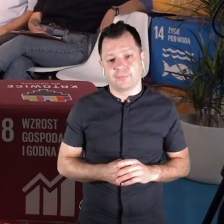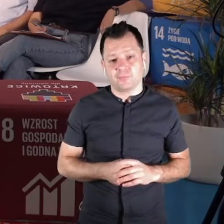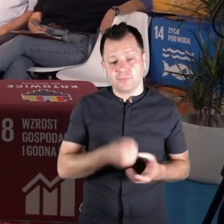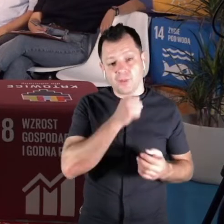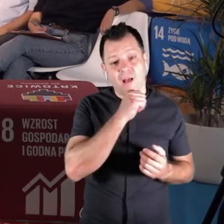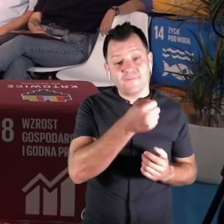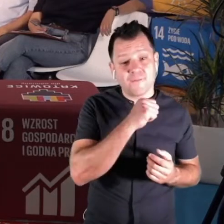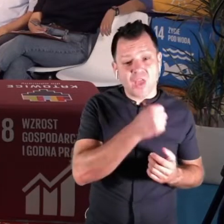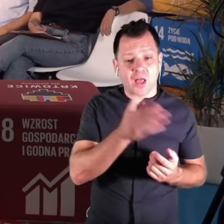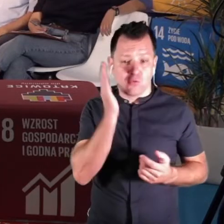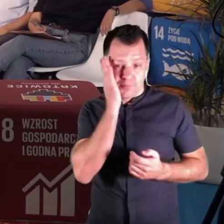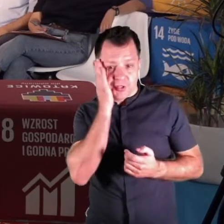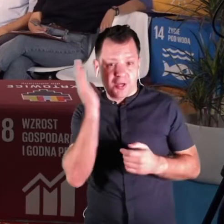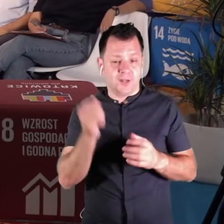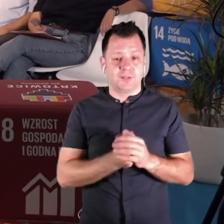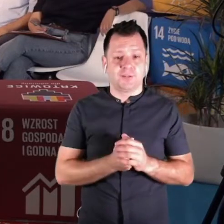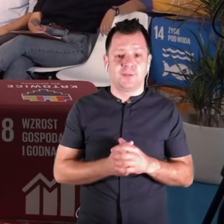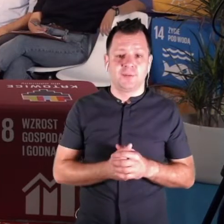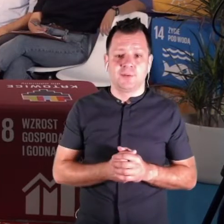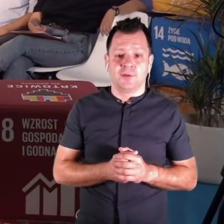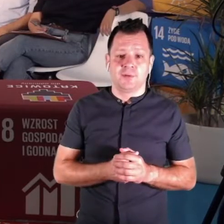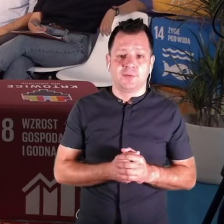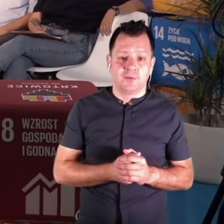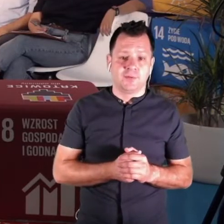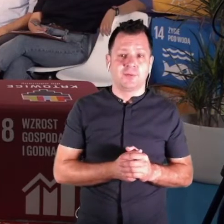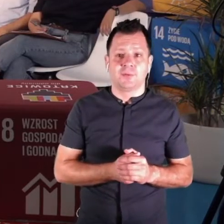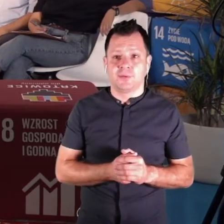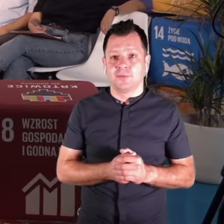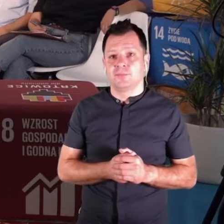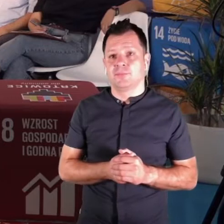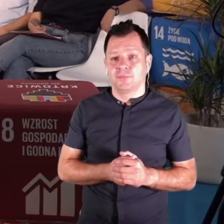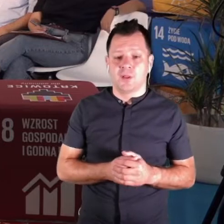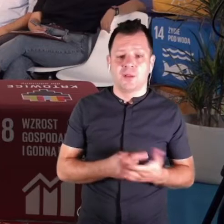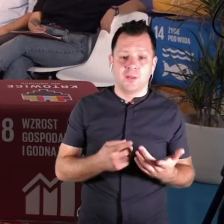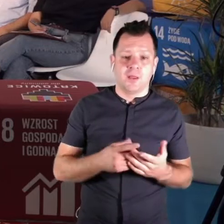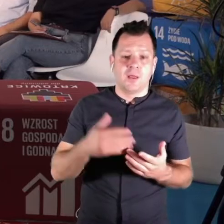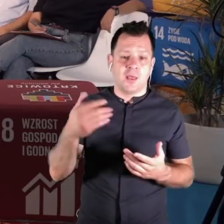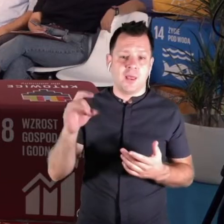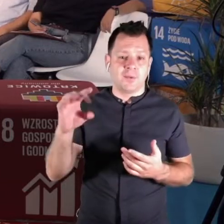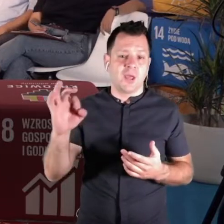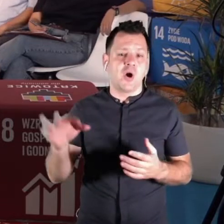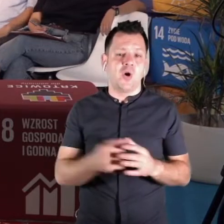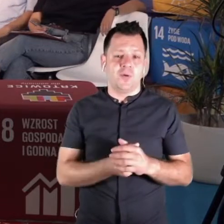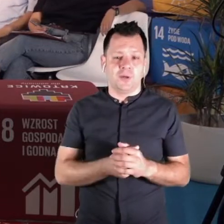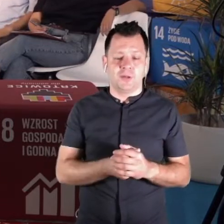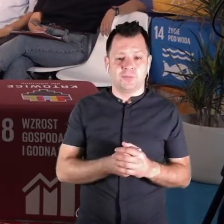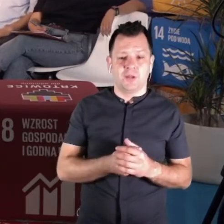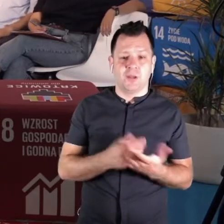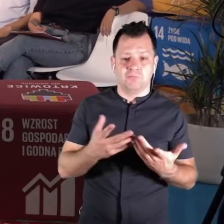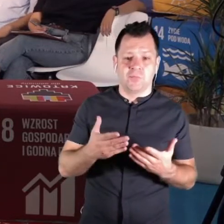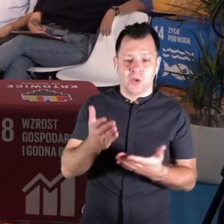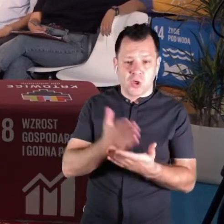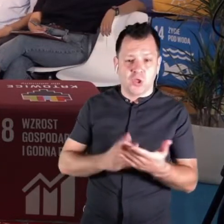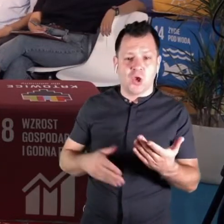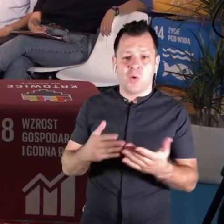Actually, we discovered that we have 2 groups, like one, it's of course the residents, but also people who passing the knowledge to the residents